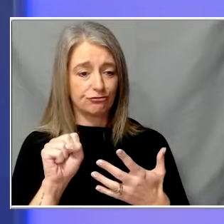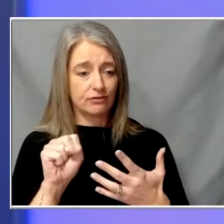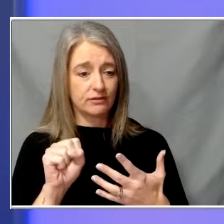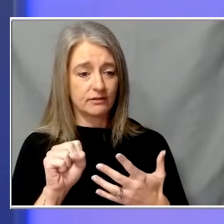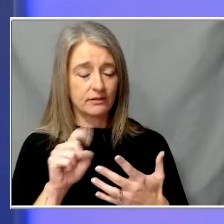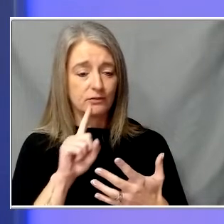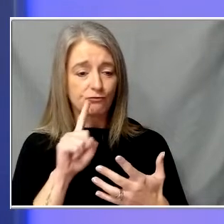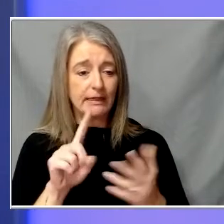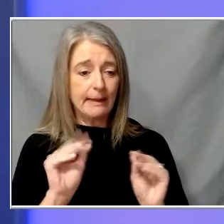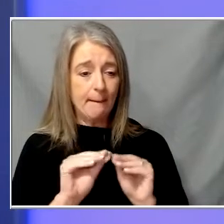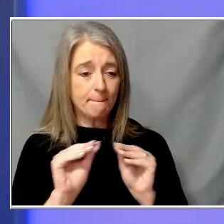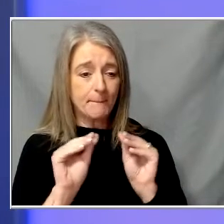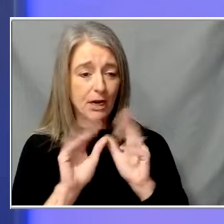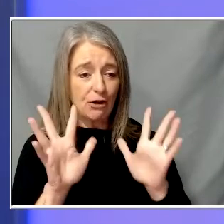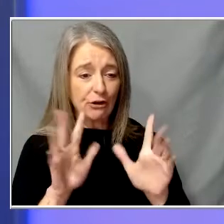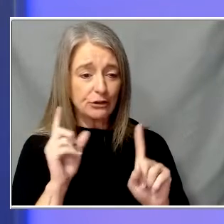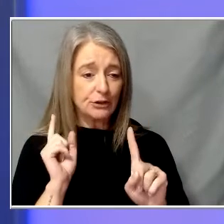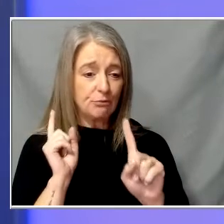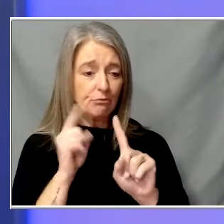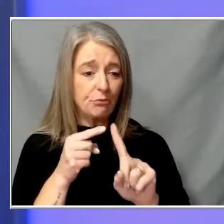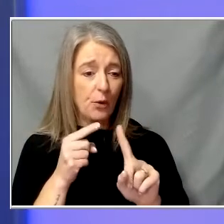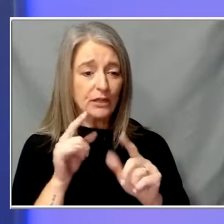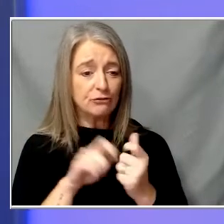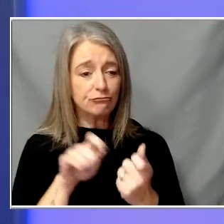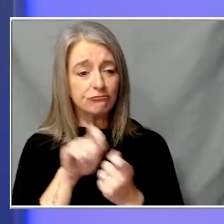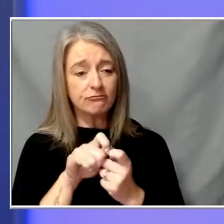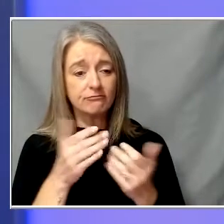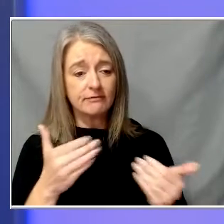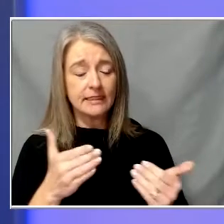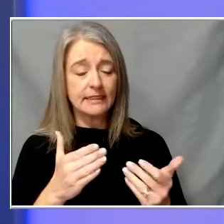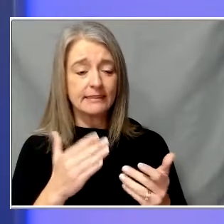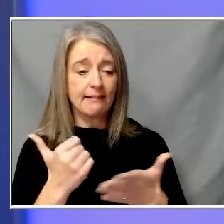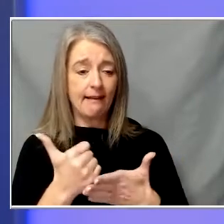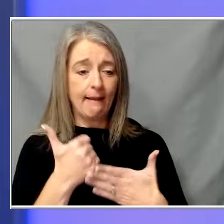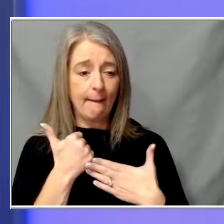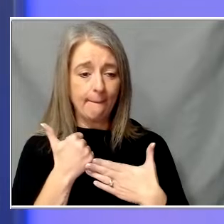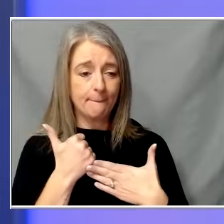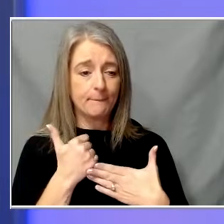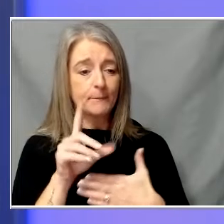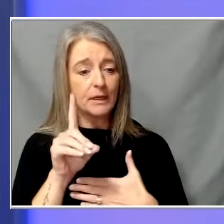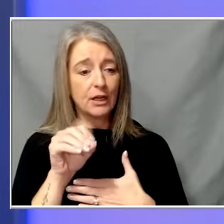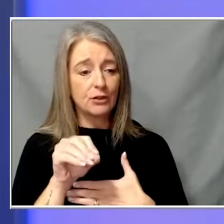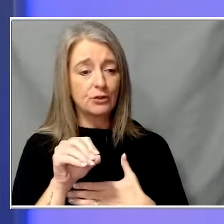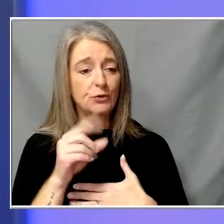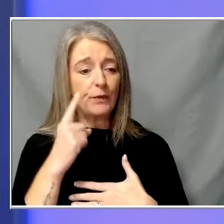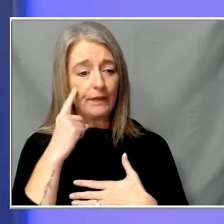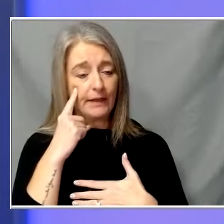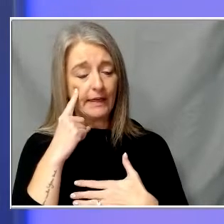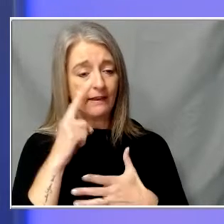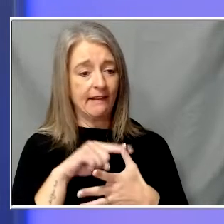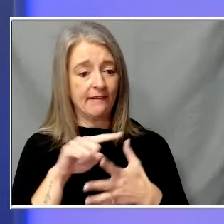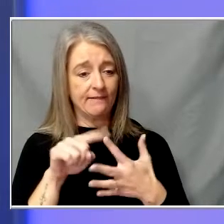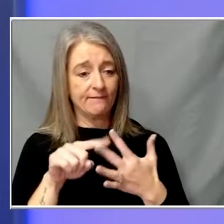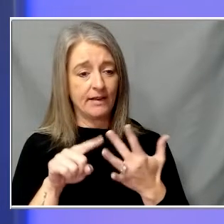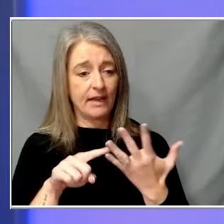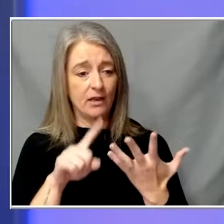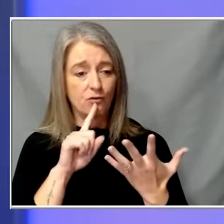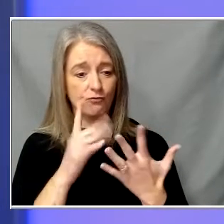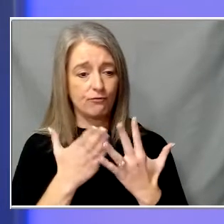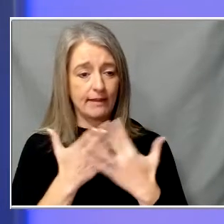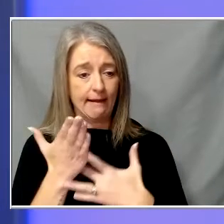miracle and being able to point to certain things that contributed to that. But I do think that the 5 things that really carried me